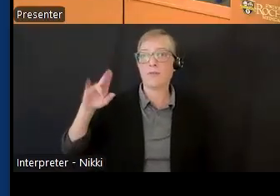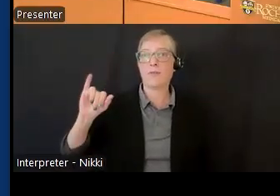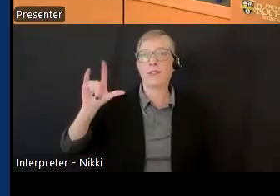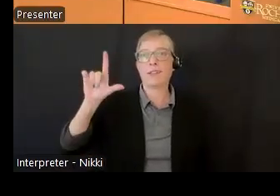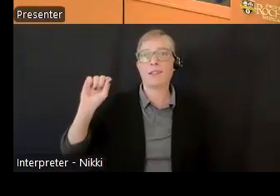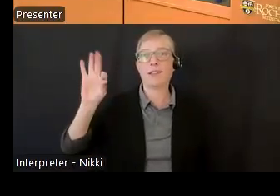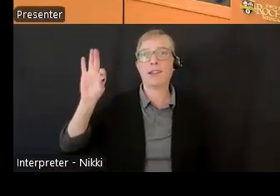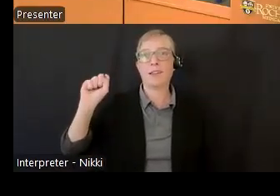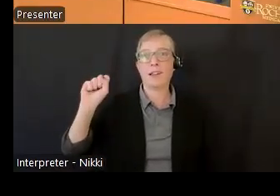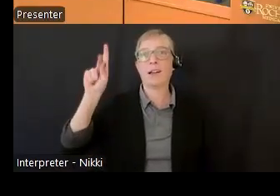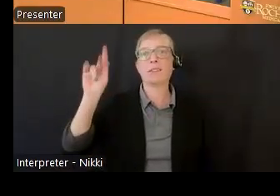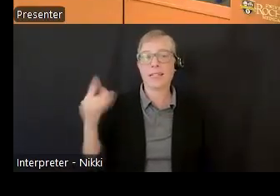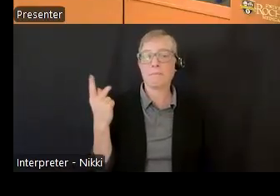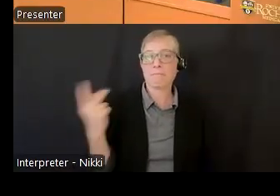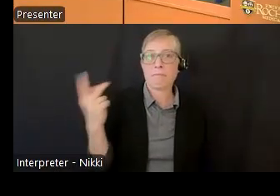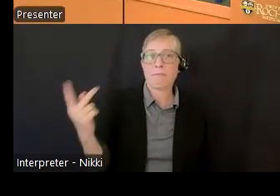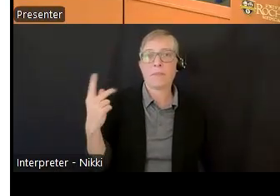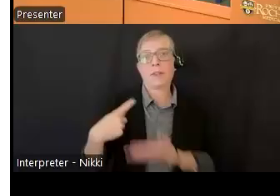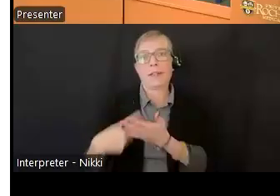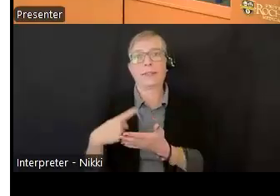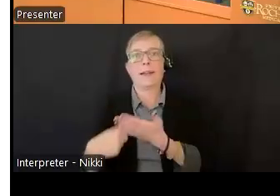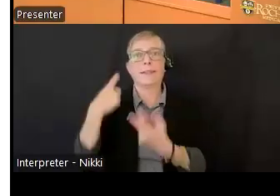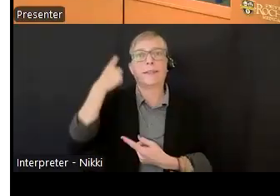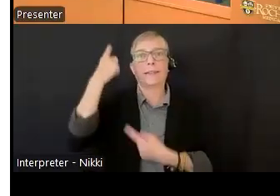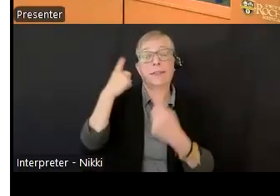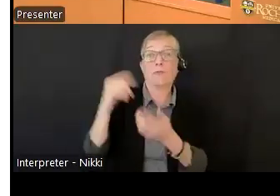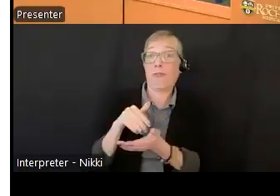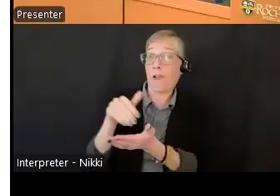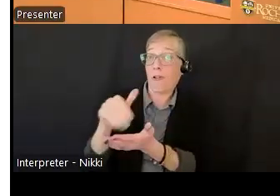often in thinking about how to frame this, that